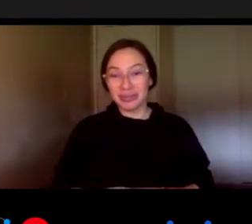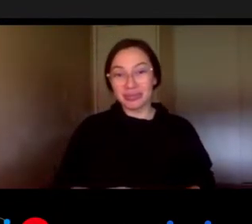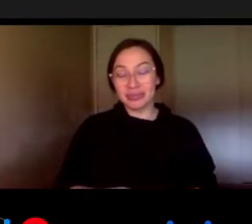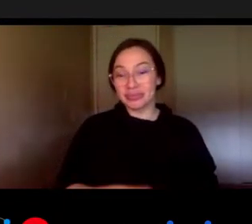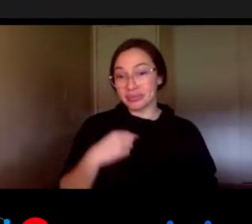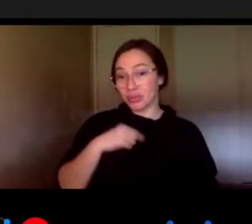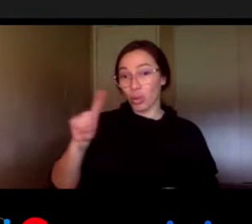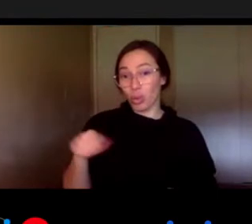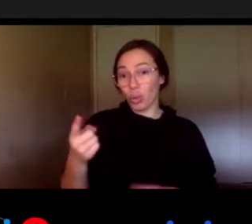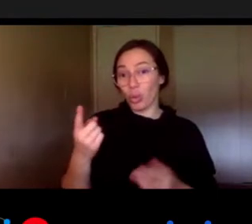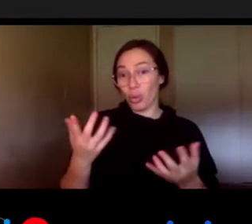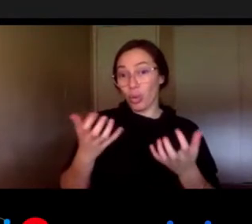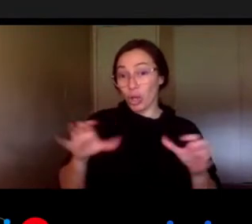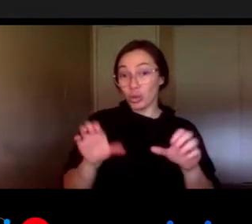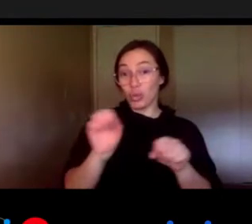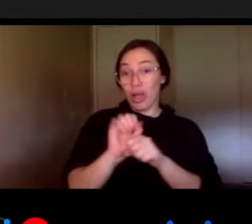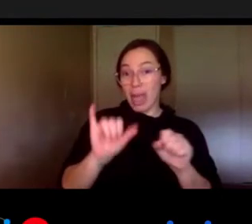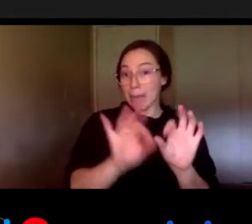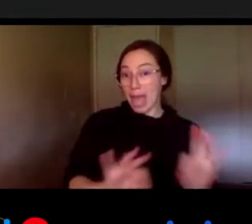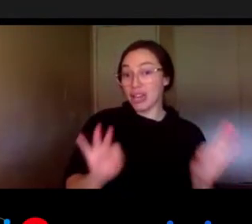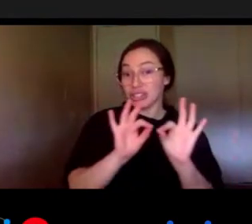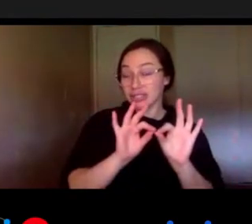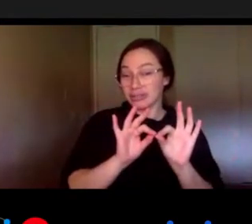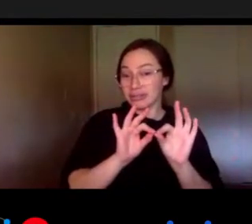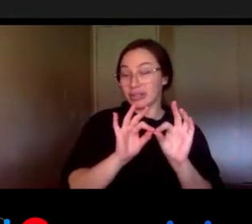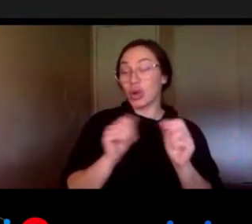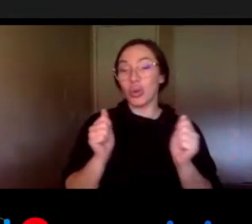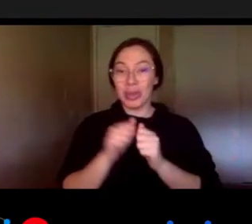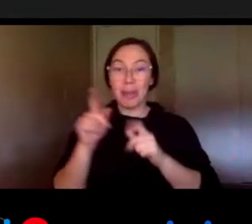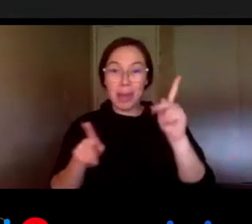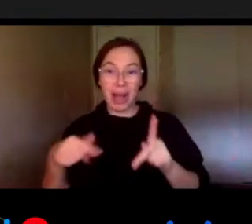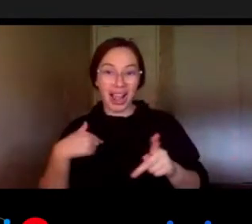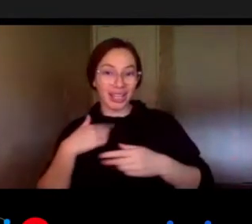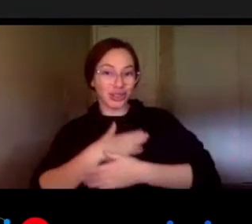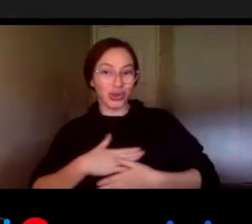I only want to do work that matters with people I enjoy.